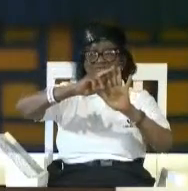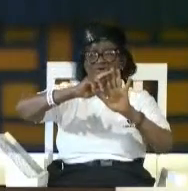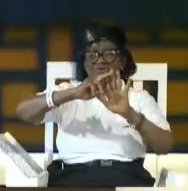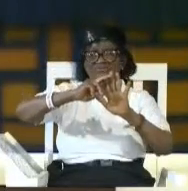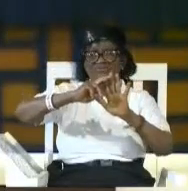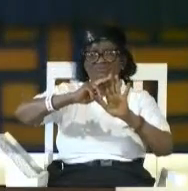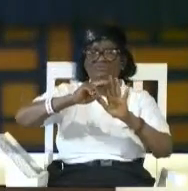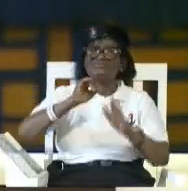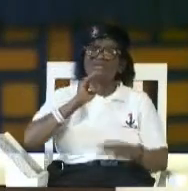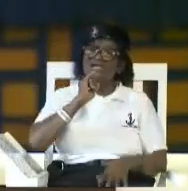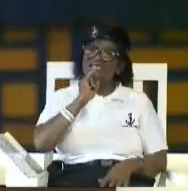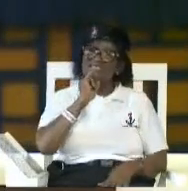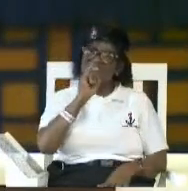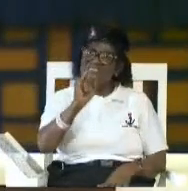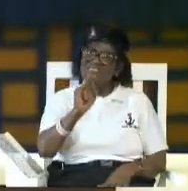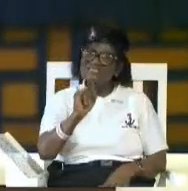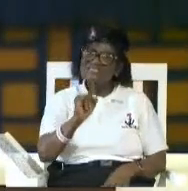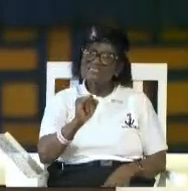is